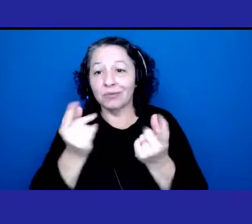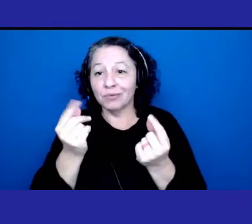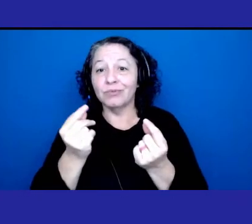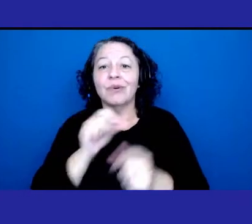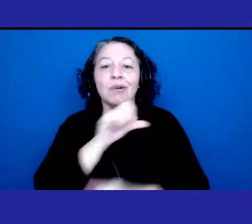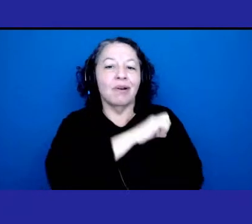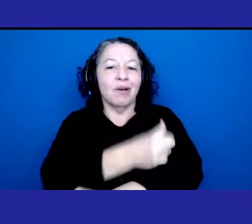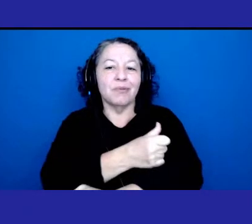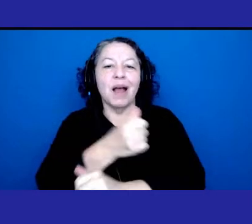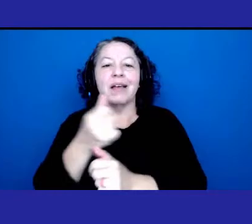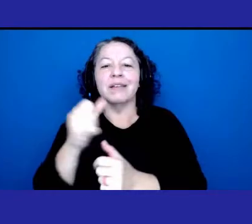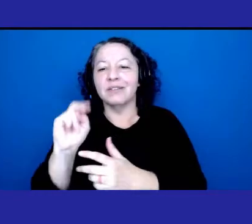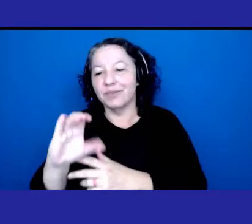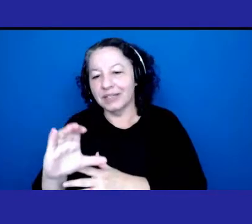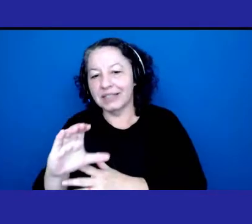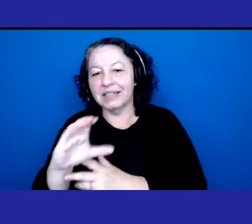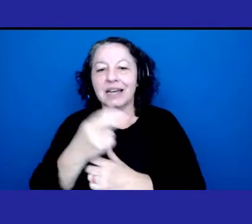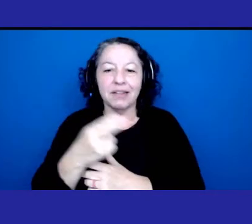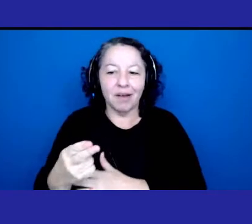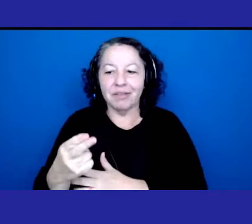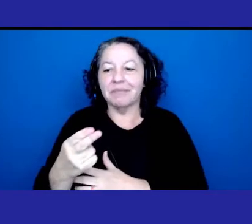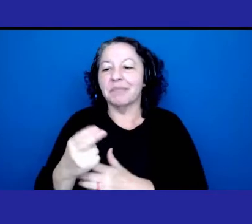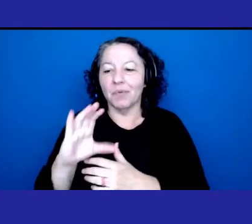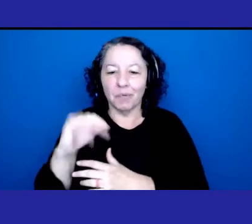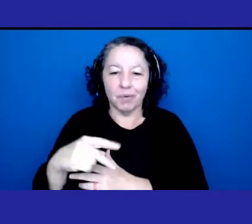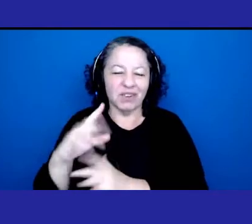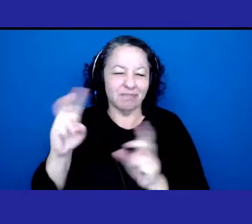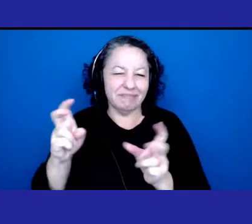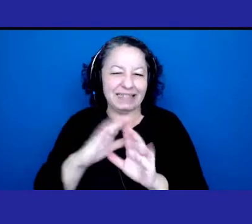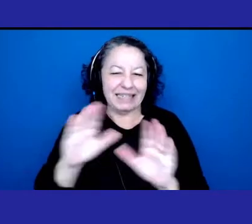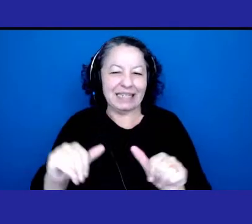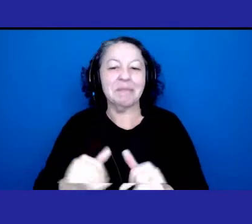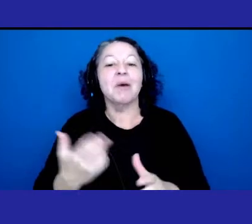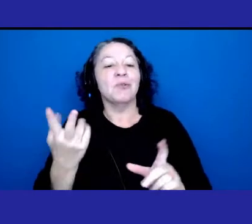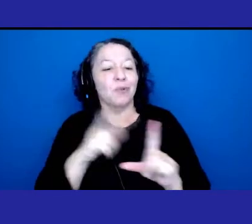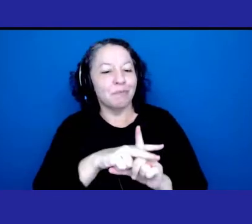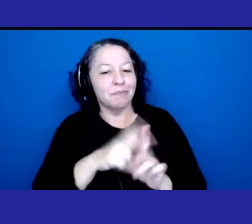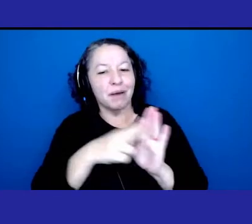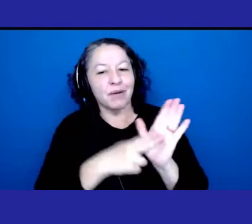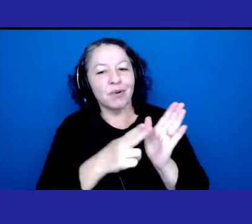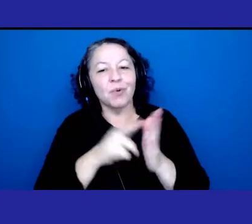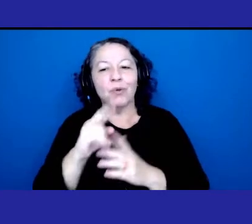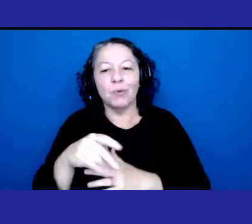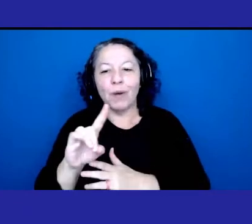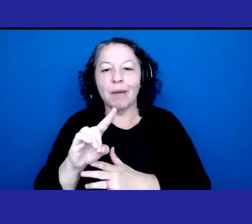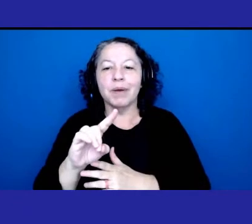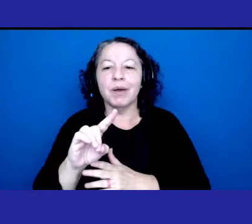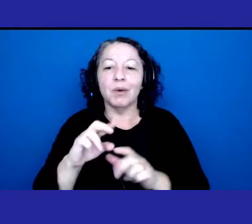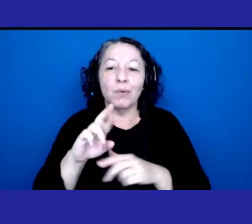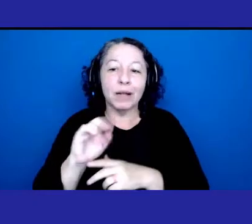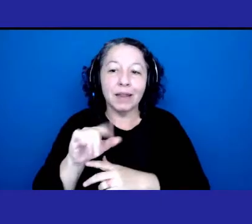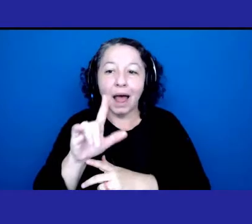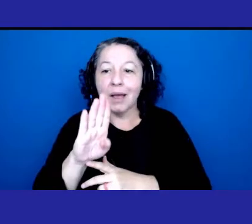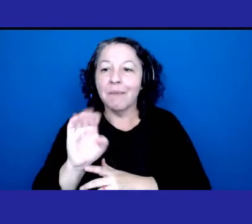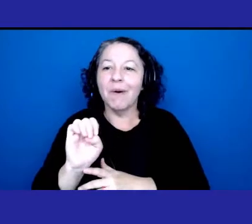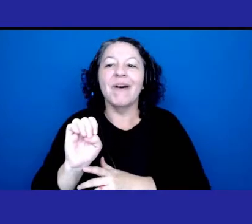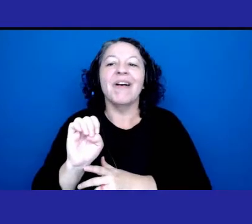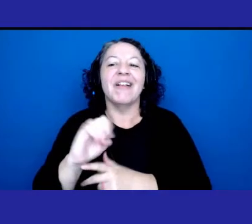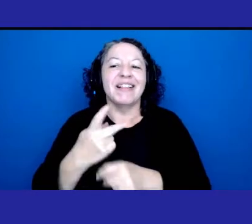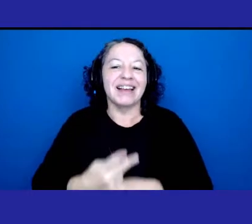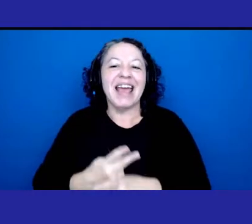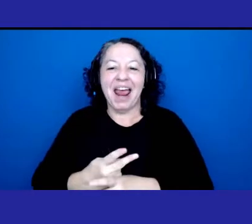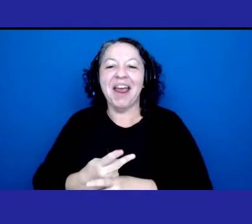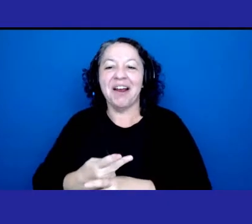Health and Hospitals Corporation, the system, to execute contracts with Rapid Reliable Care NY by DocGo LLC, AC